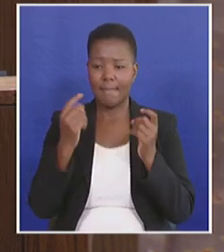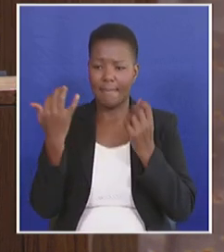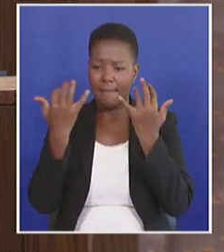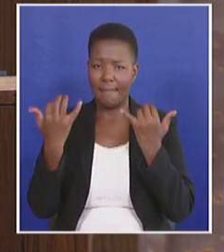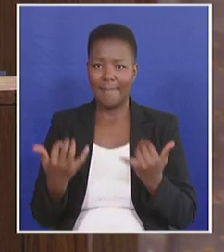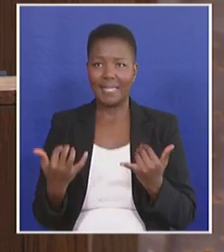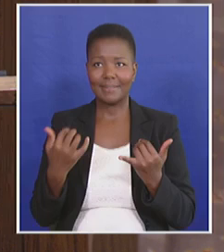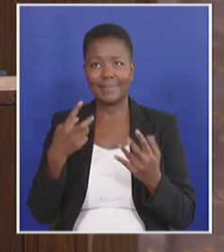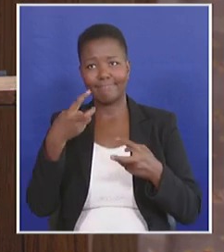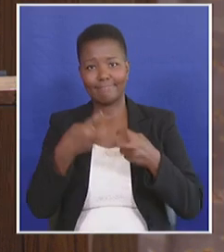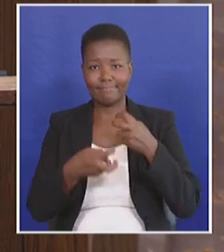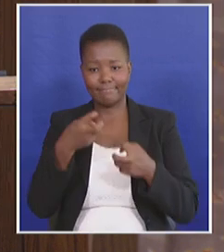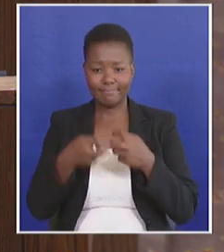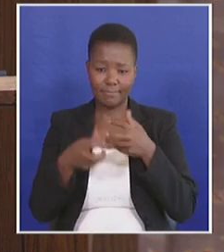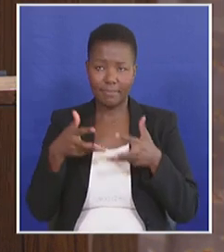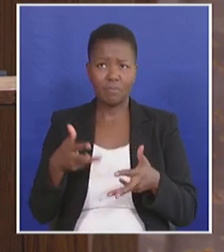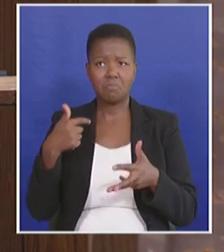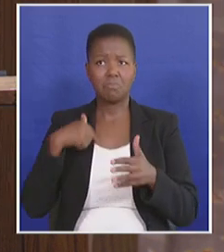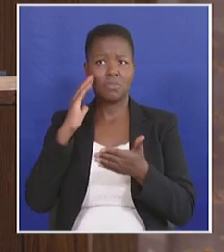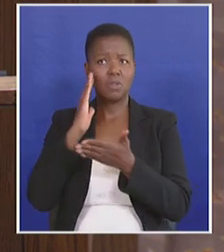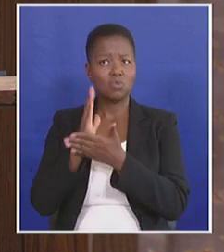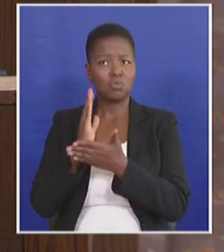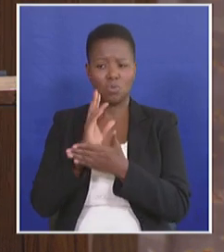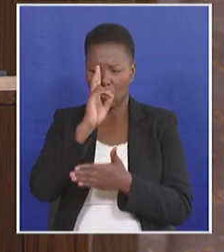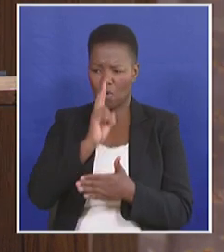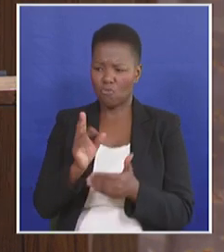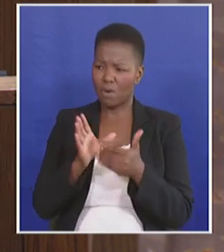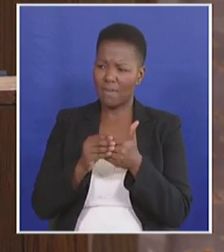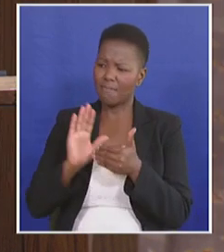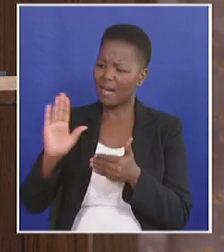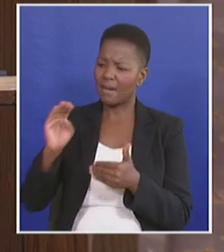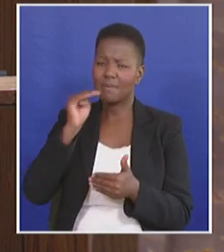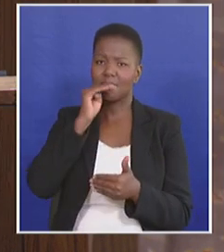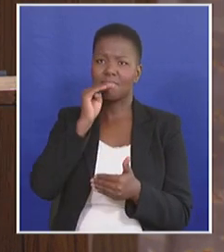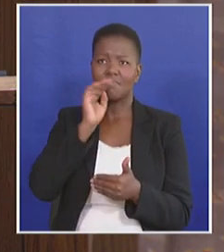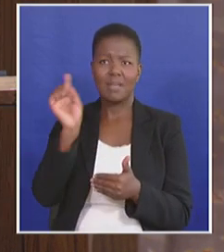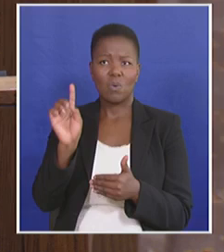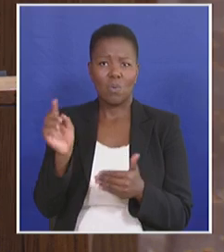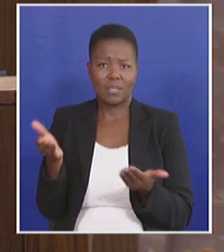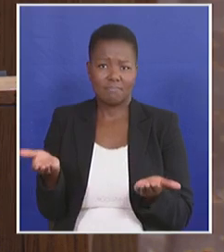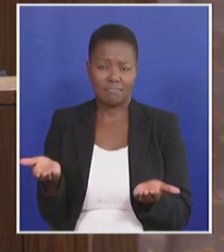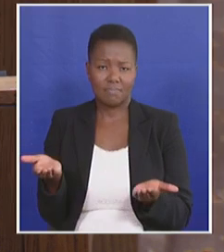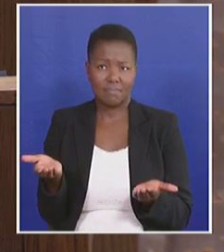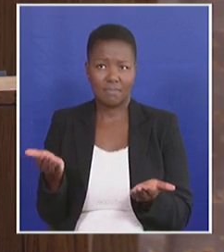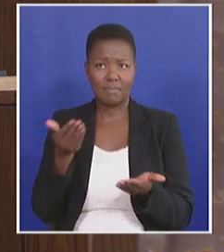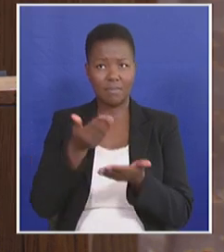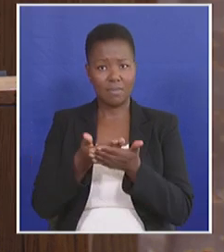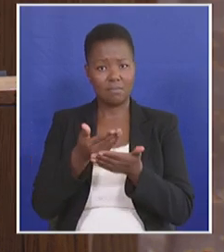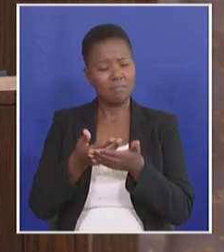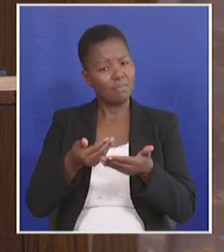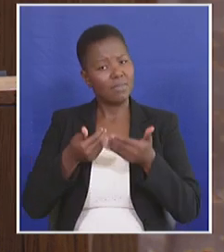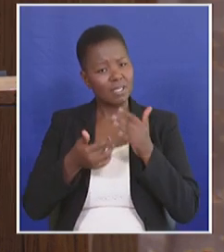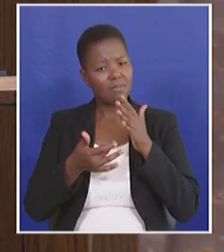what the honourable member is why the honourable member feels there should be greater technical advice